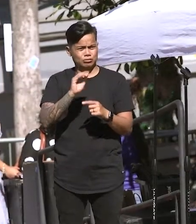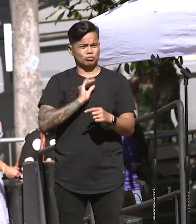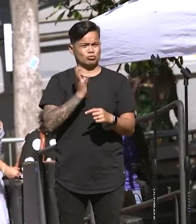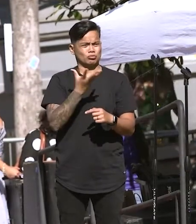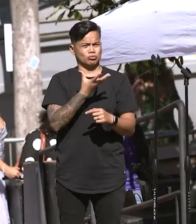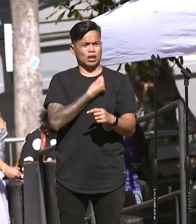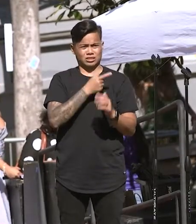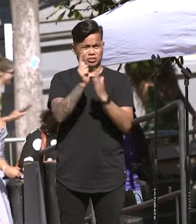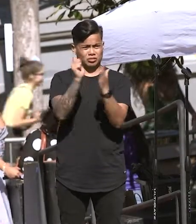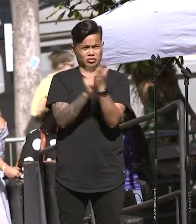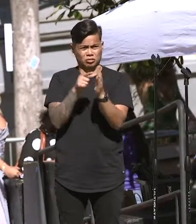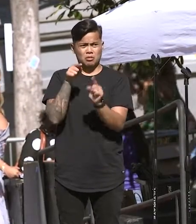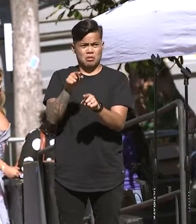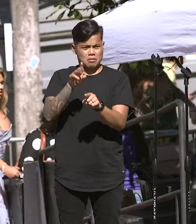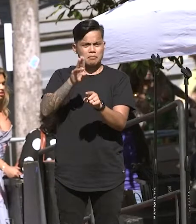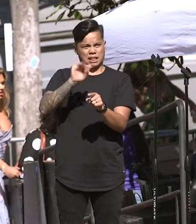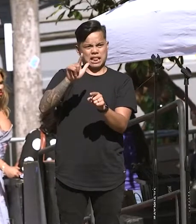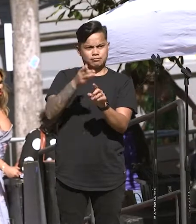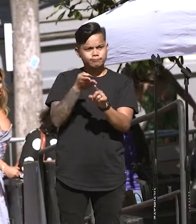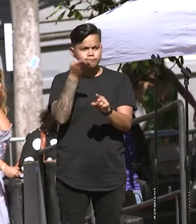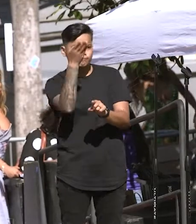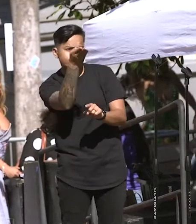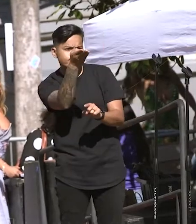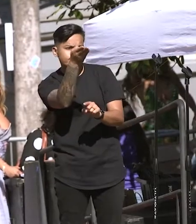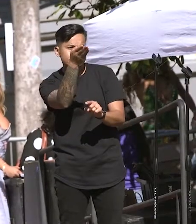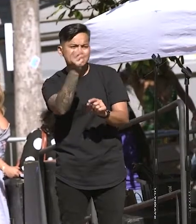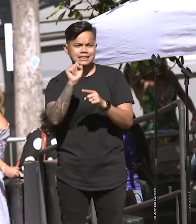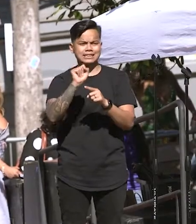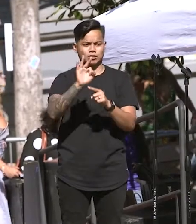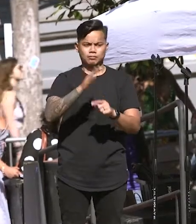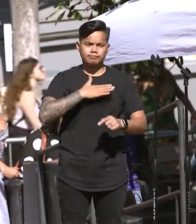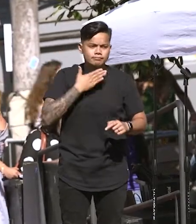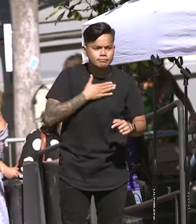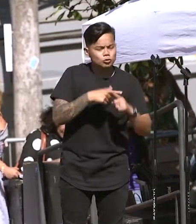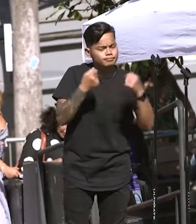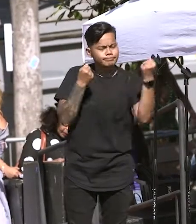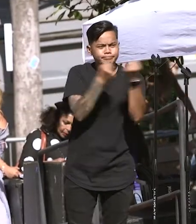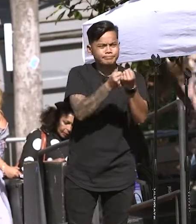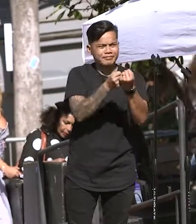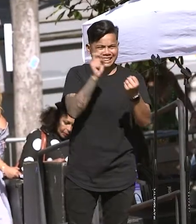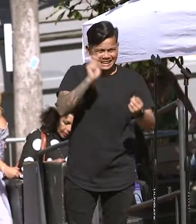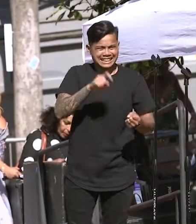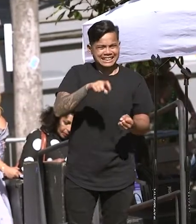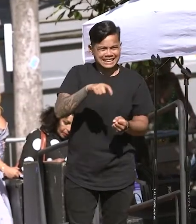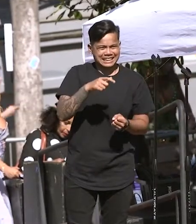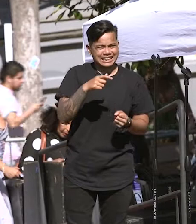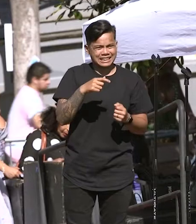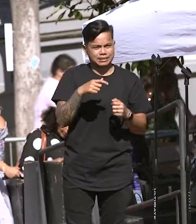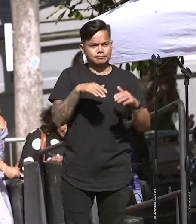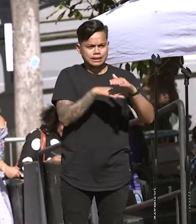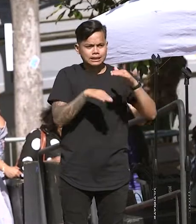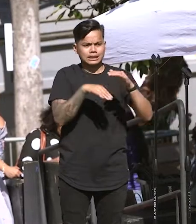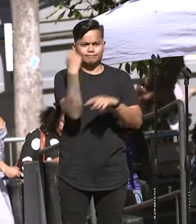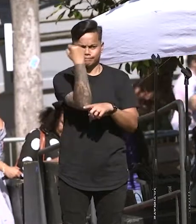is doing it right. And finally, I want to say, get involved. This is grassroots. This is how we bring trans leadership and